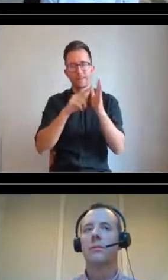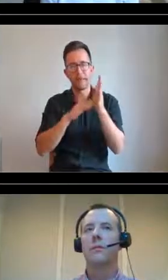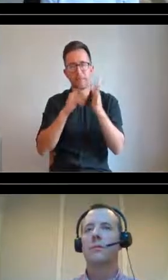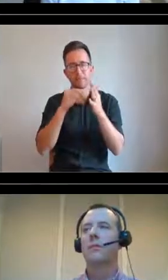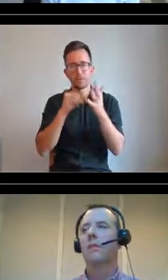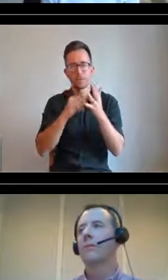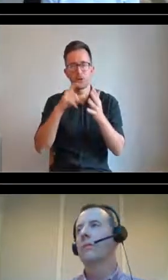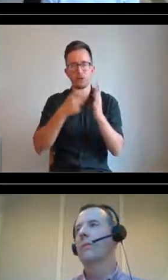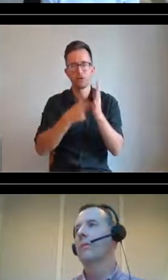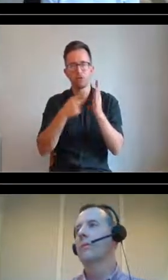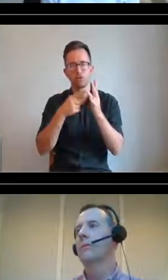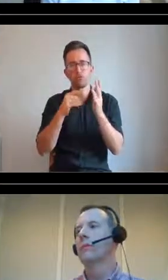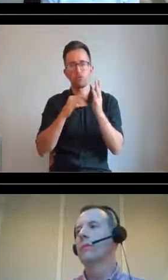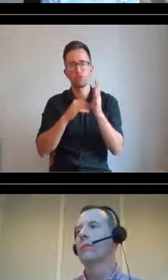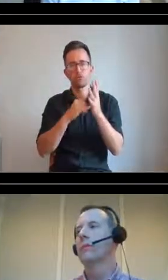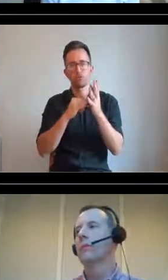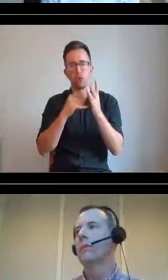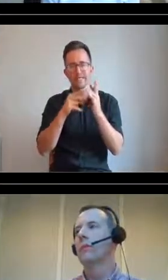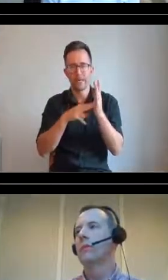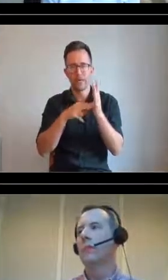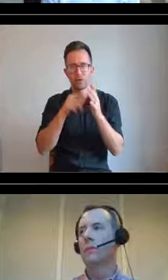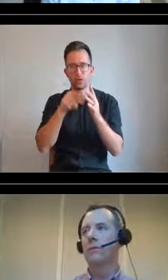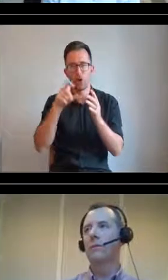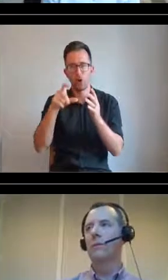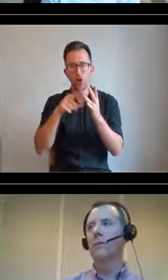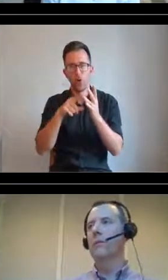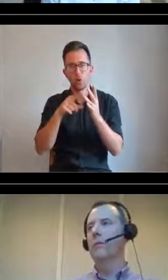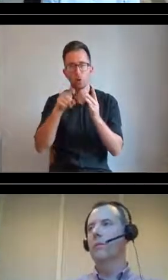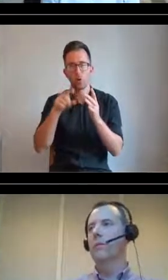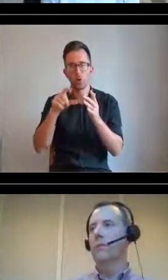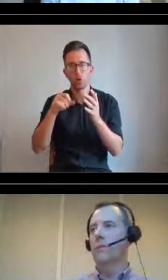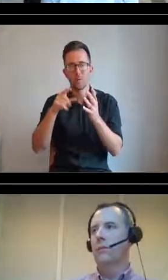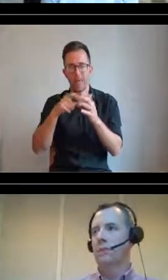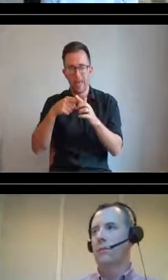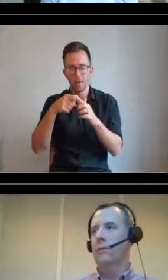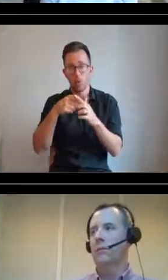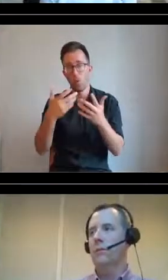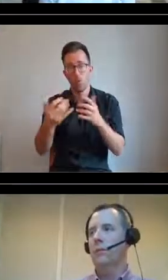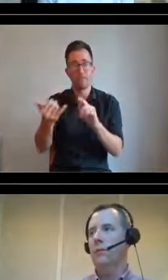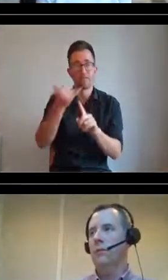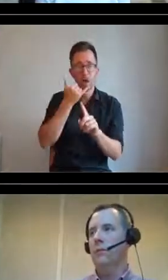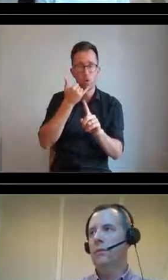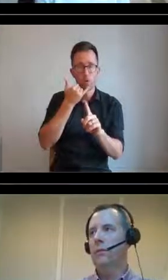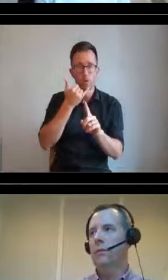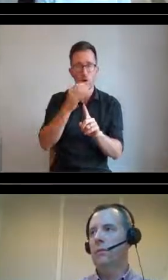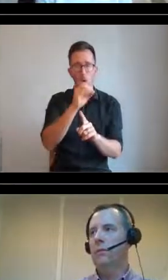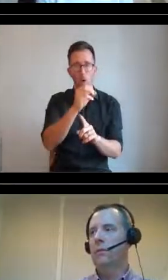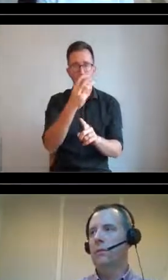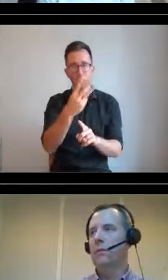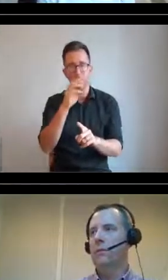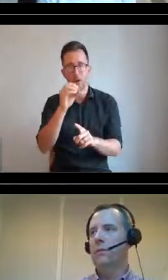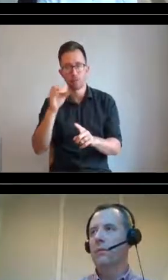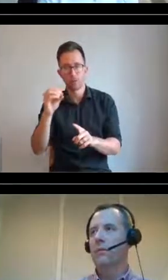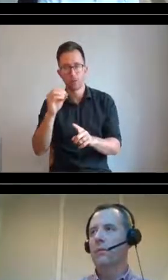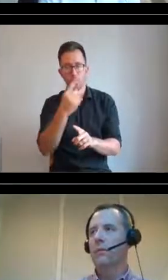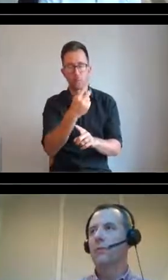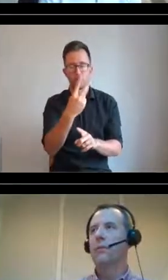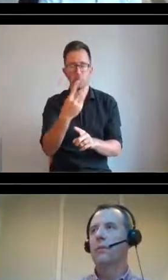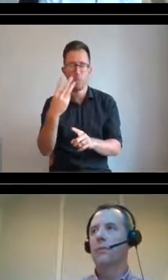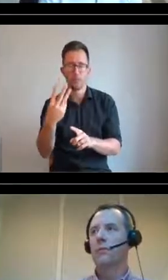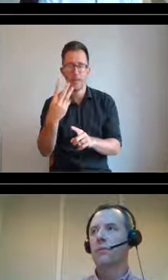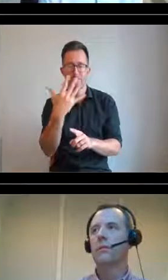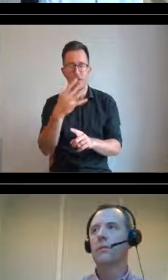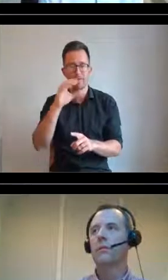info@lowerthamescrossing.co.uk or give us a call on that number that we've mentioned a couple of times, 0300 123 5000. So that's